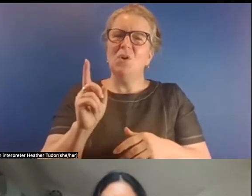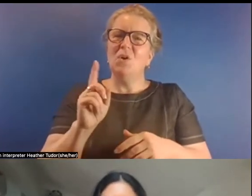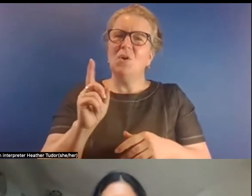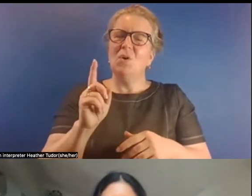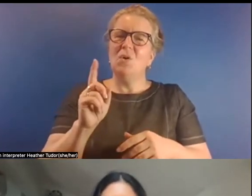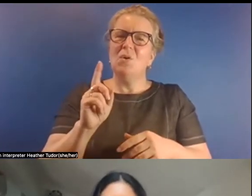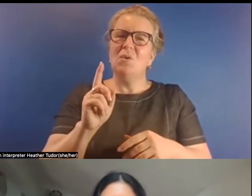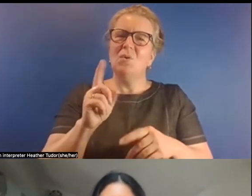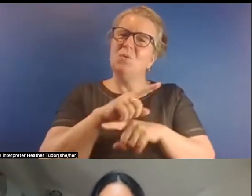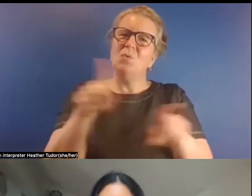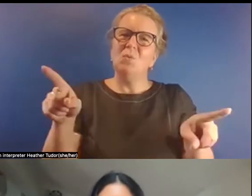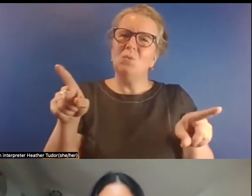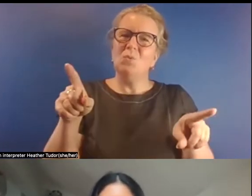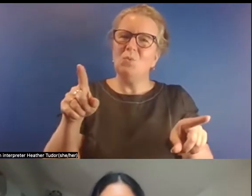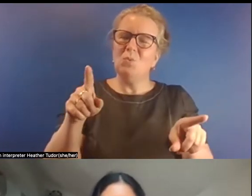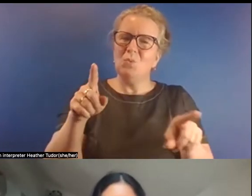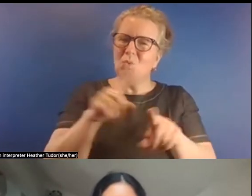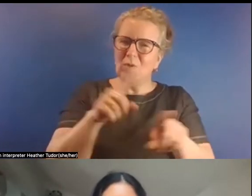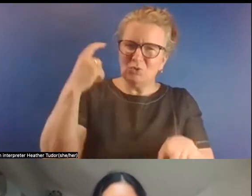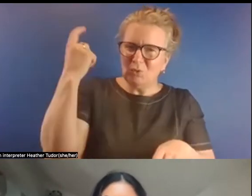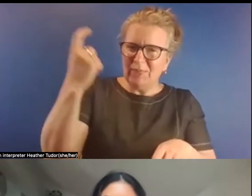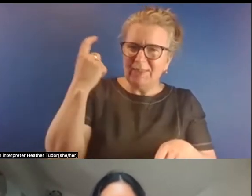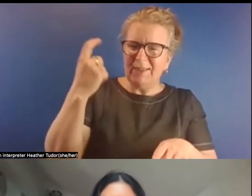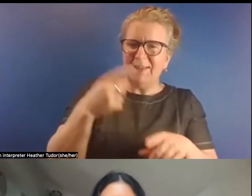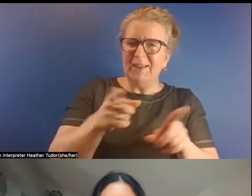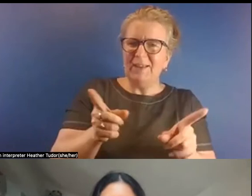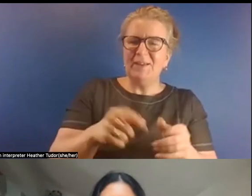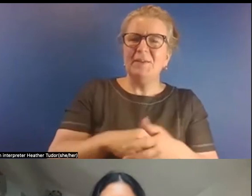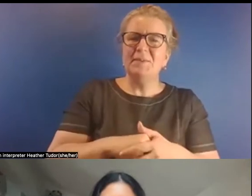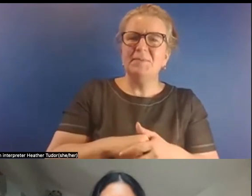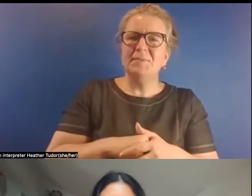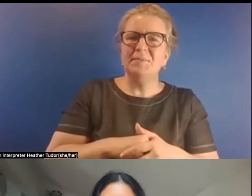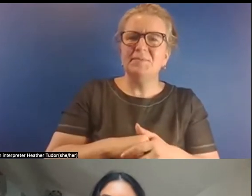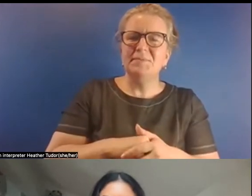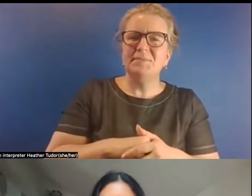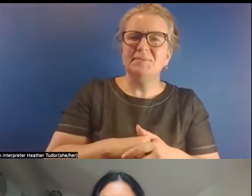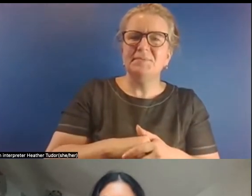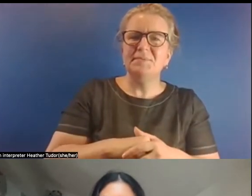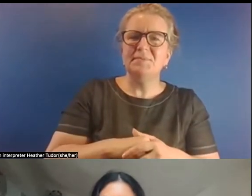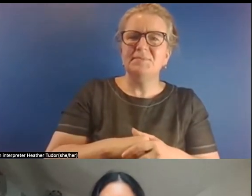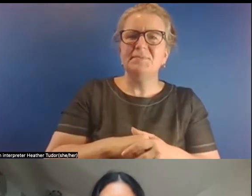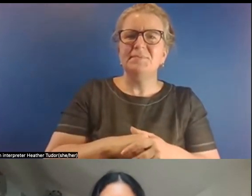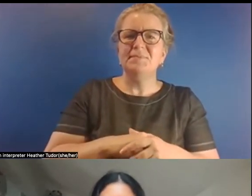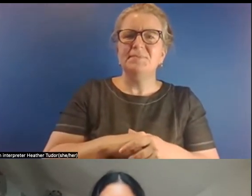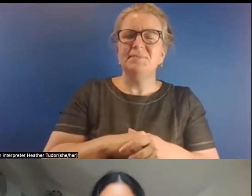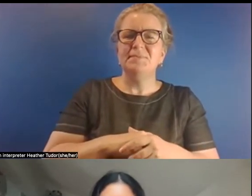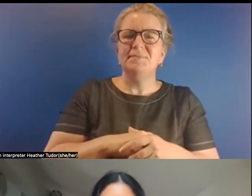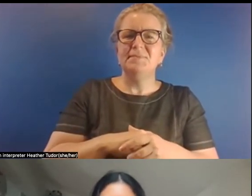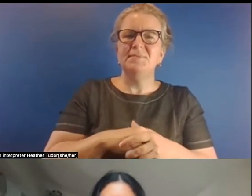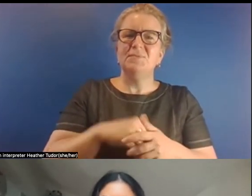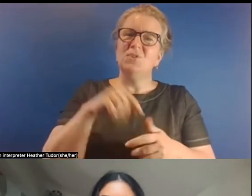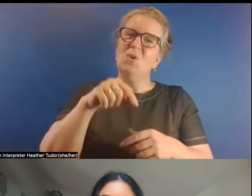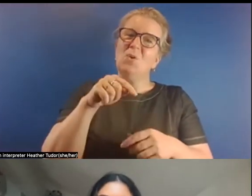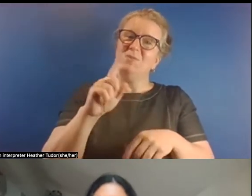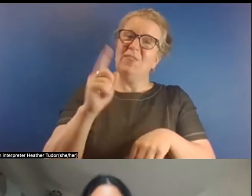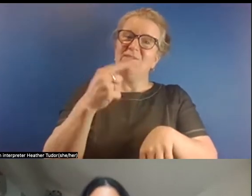yeah, just it was interesting how we were talking about that this is the first time we were talking about this.